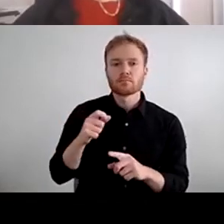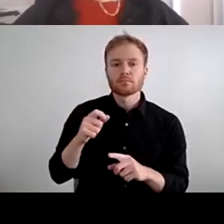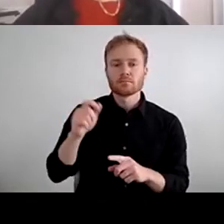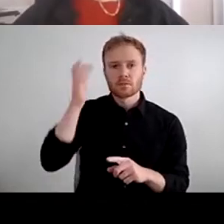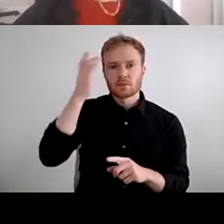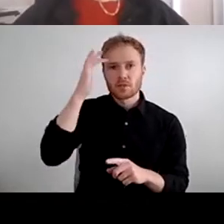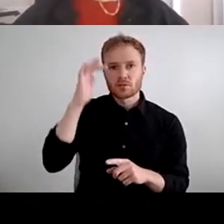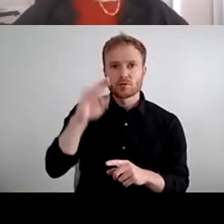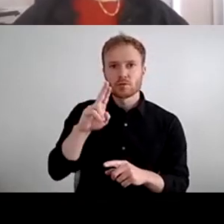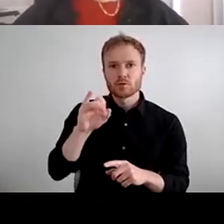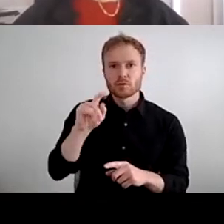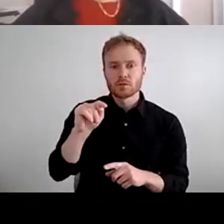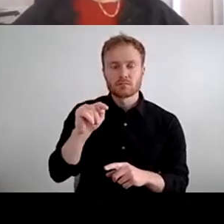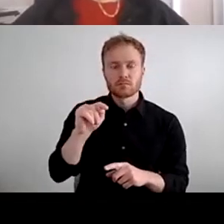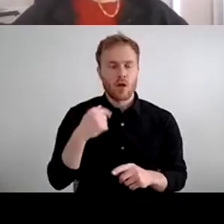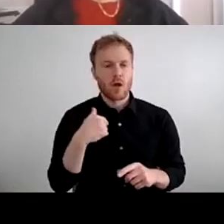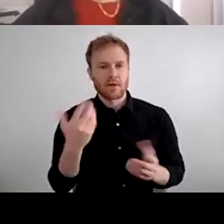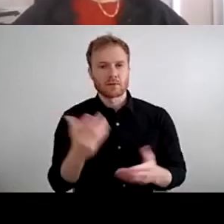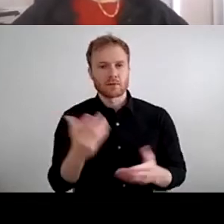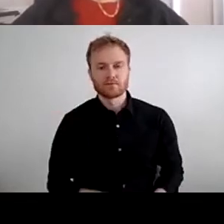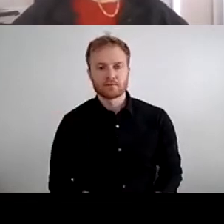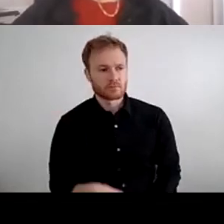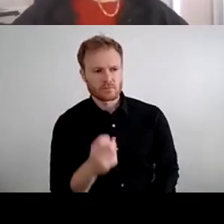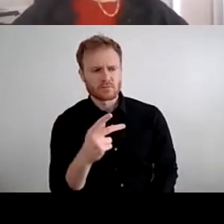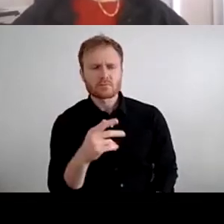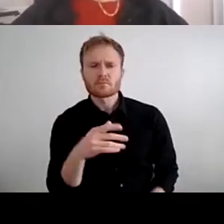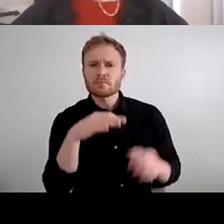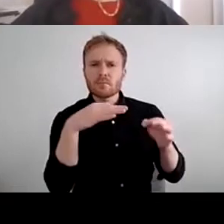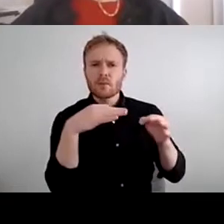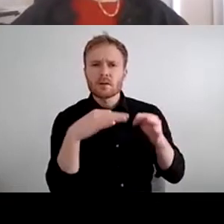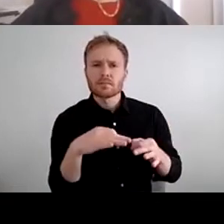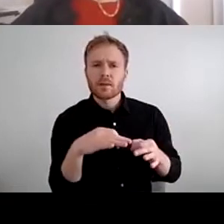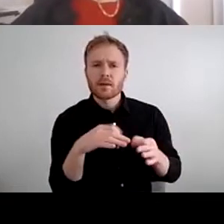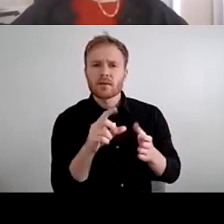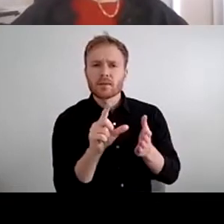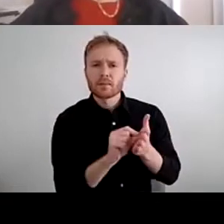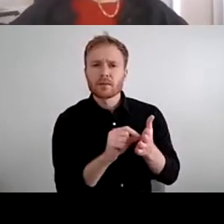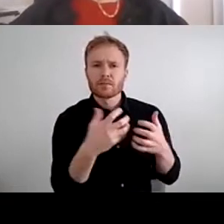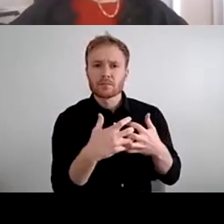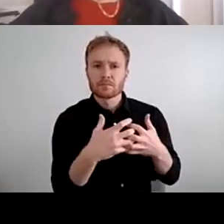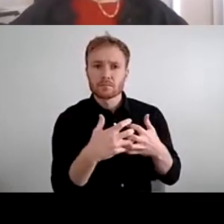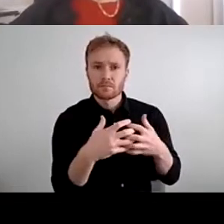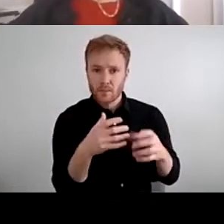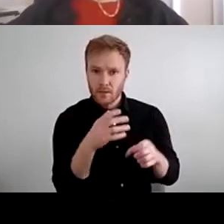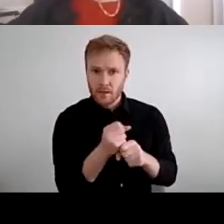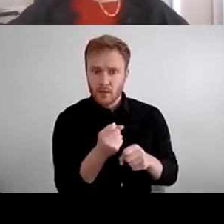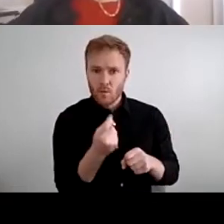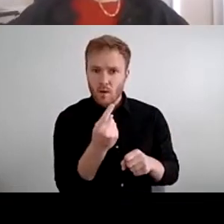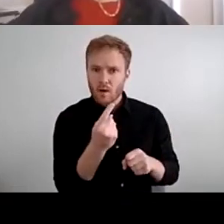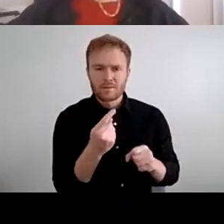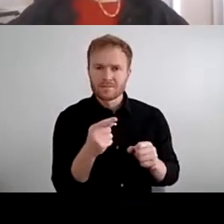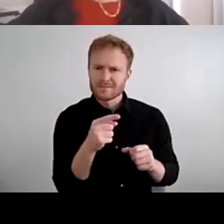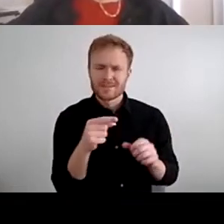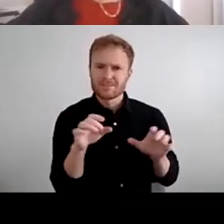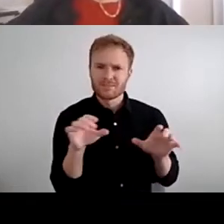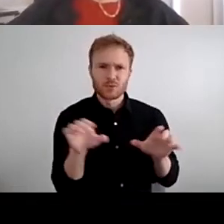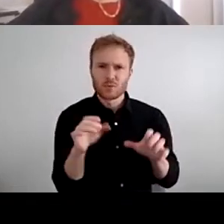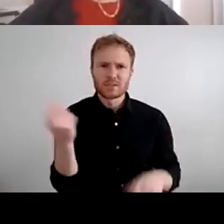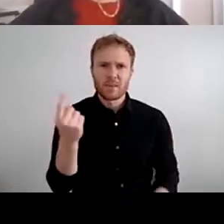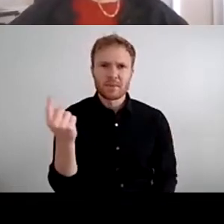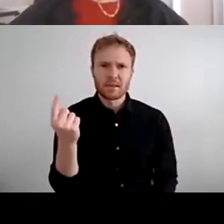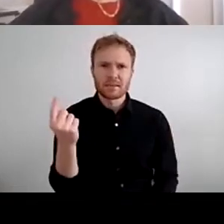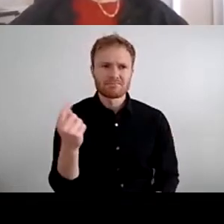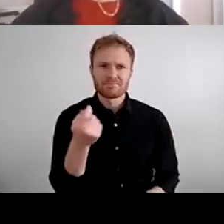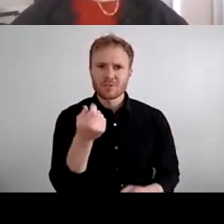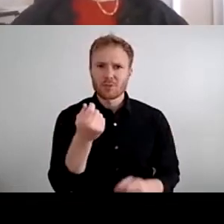standing by. Okay. Can you just explain the printer? Are we just getting one, and does it do something a little bit